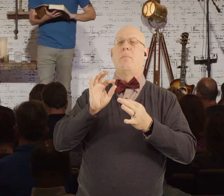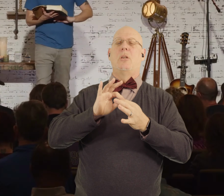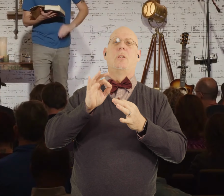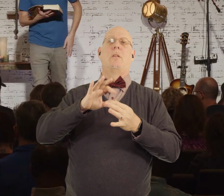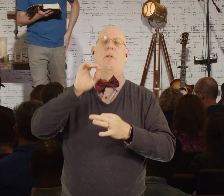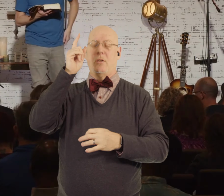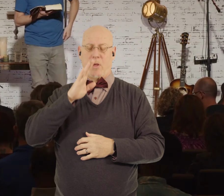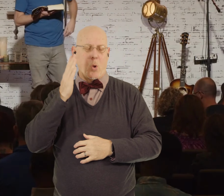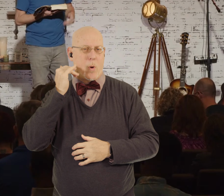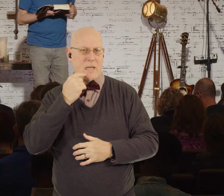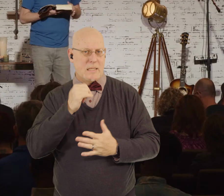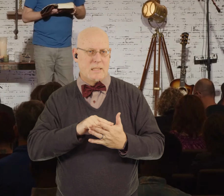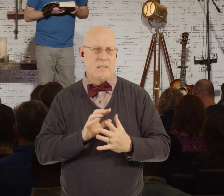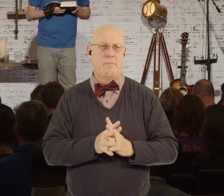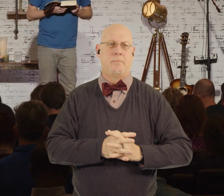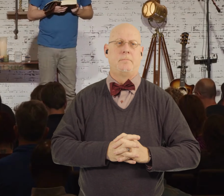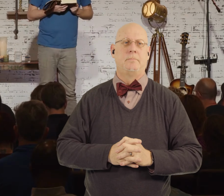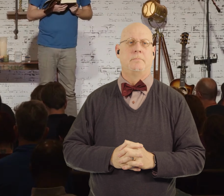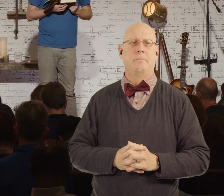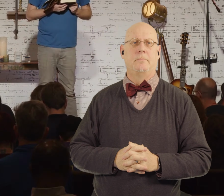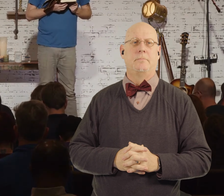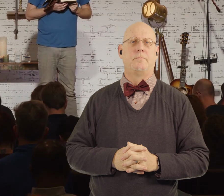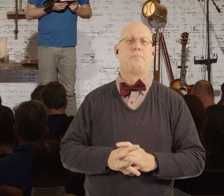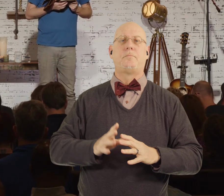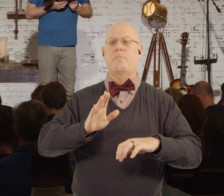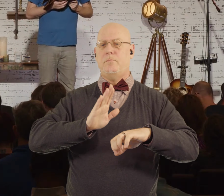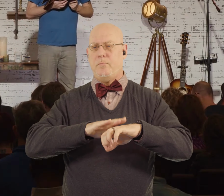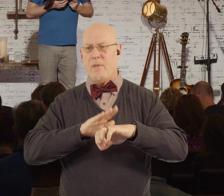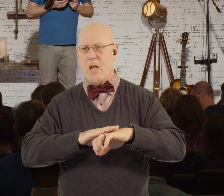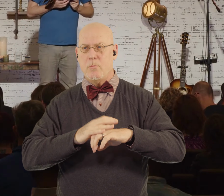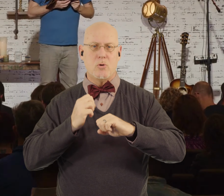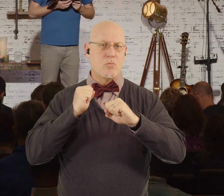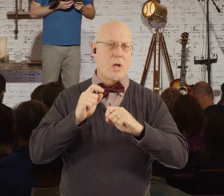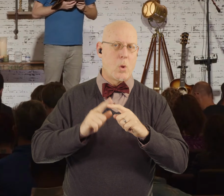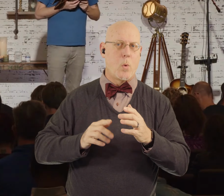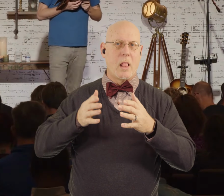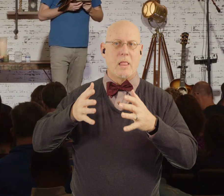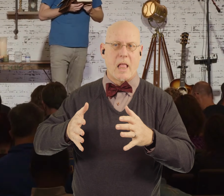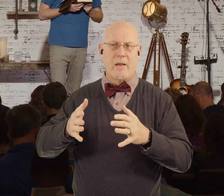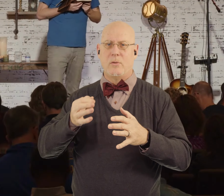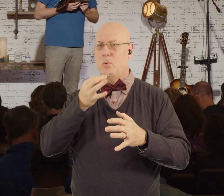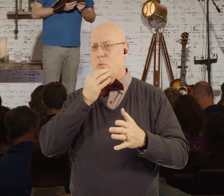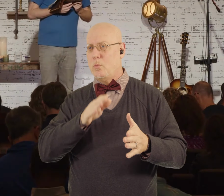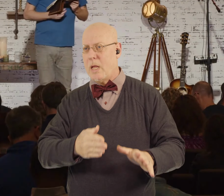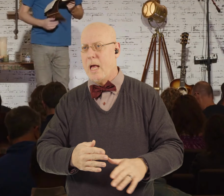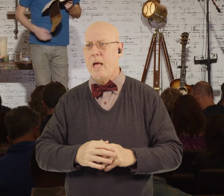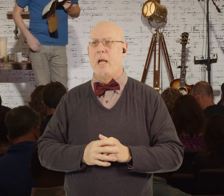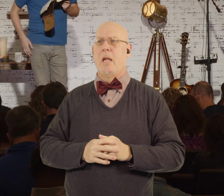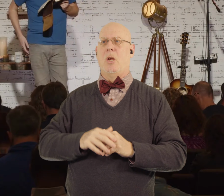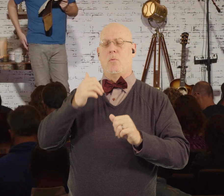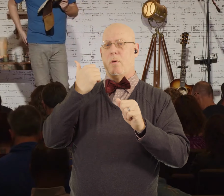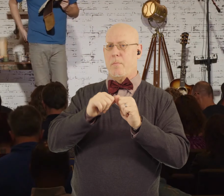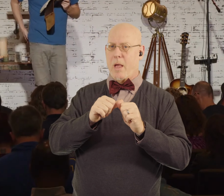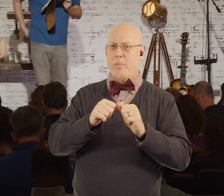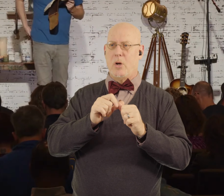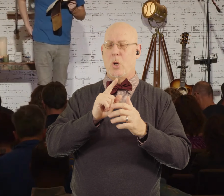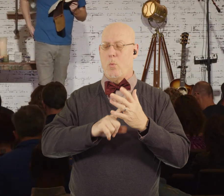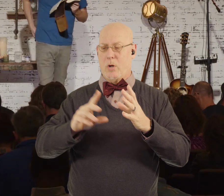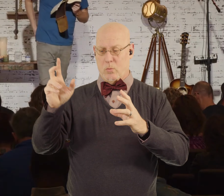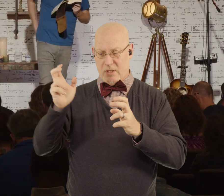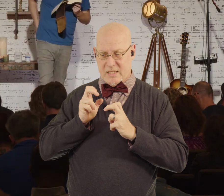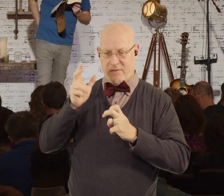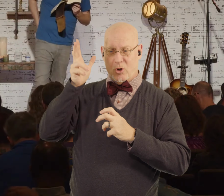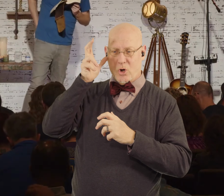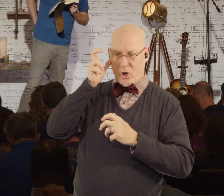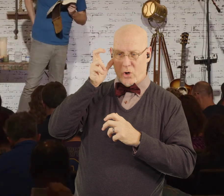vision, seven spirits of God, is it any wonder why he says this? Wake up, strengthen what remains and is about to die.